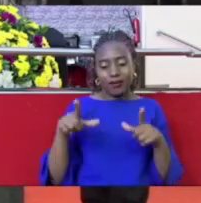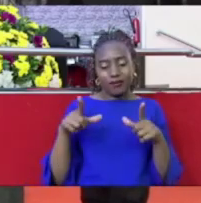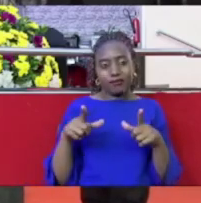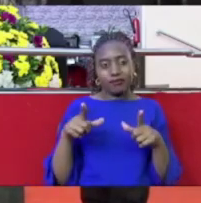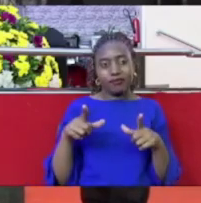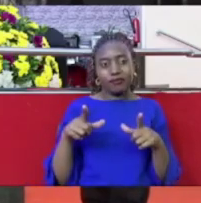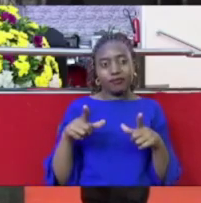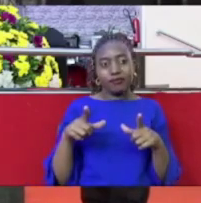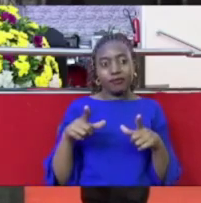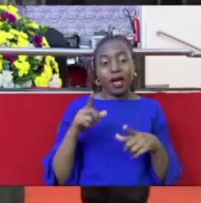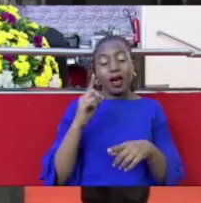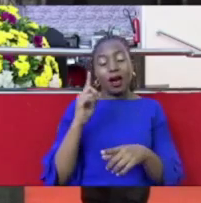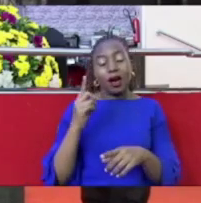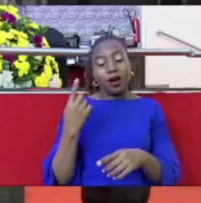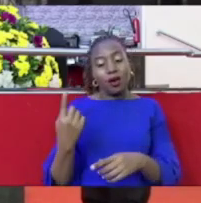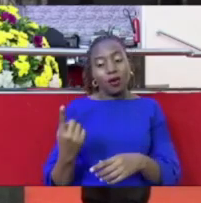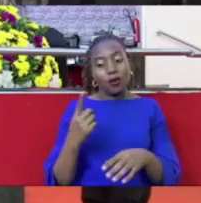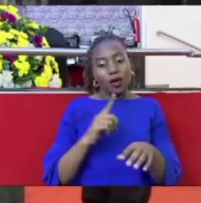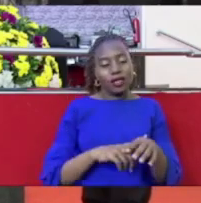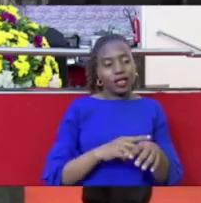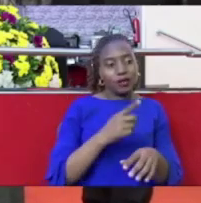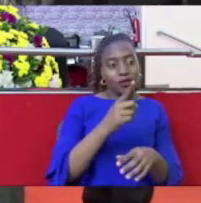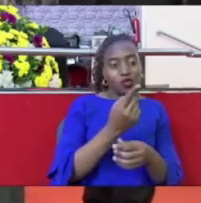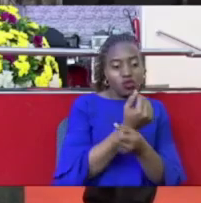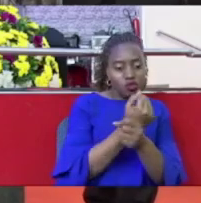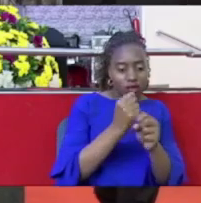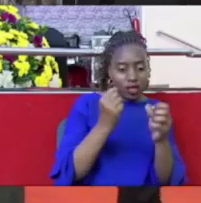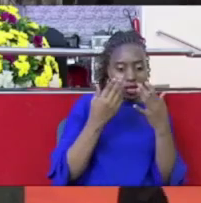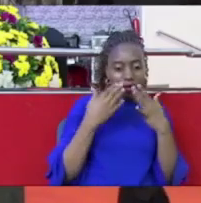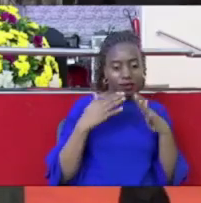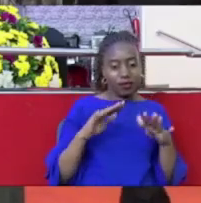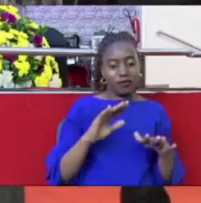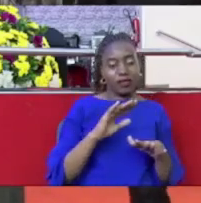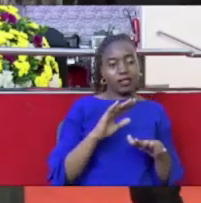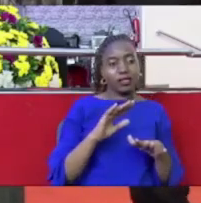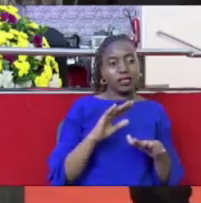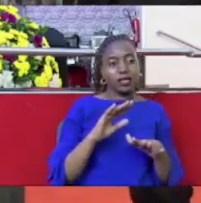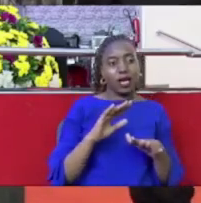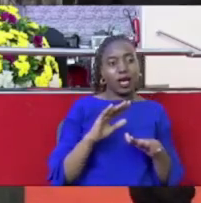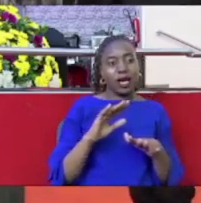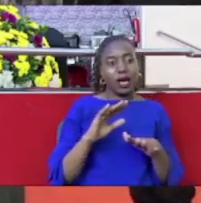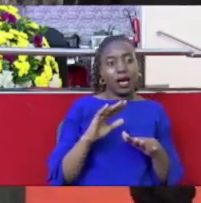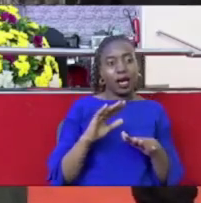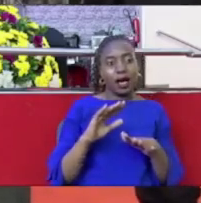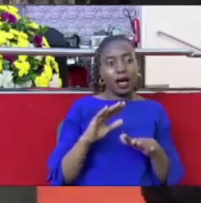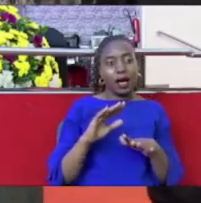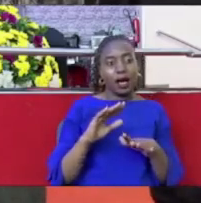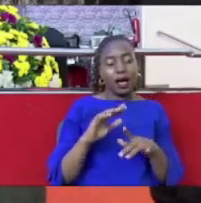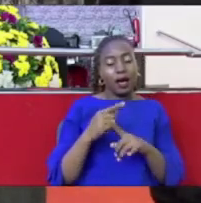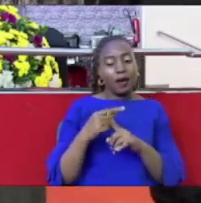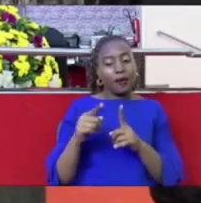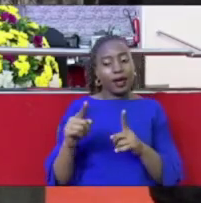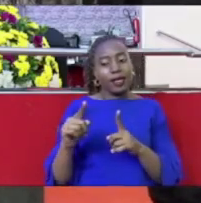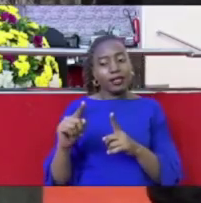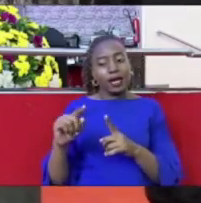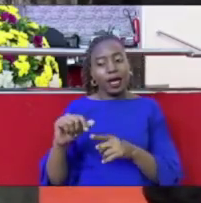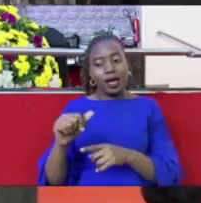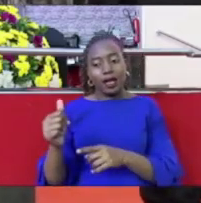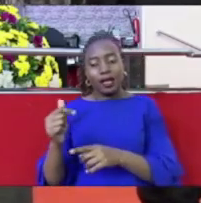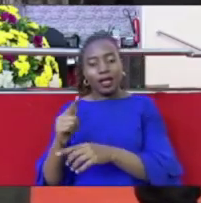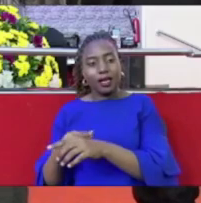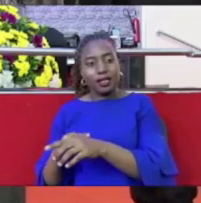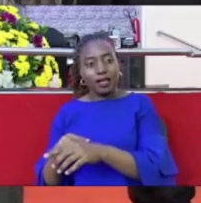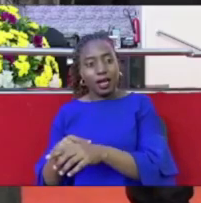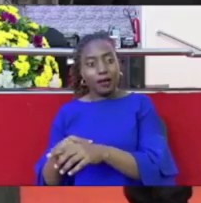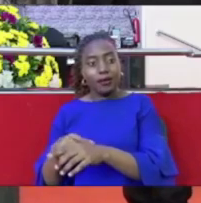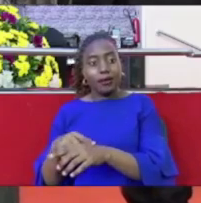are born again Christian, wakati moja ni wewe ni Mkristo ambaye umeokoka, and another time when you are in another social gathering, na wakati mwingine